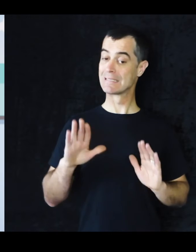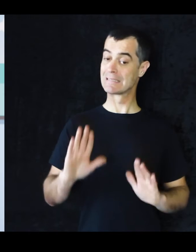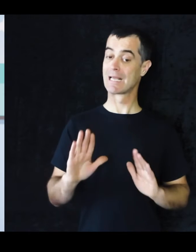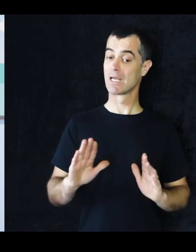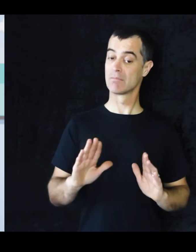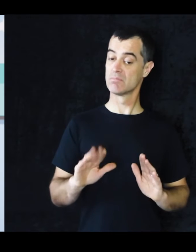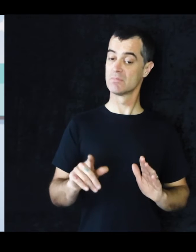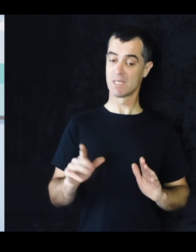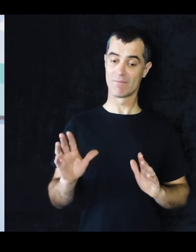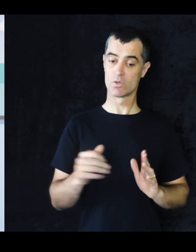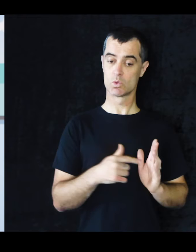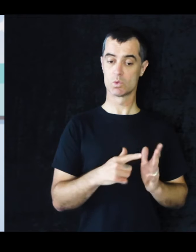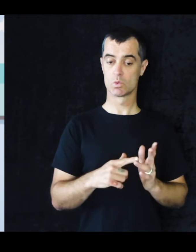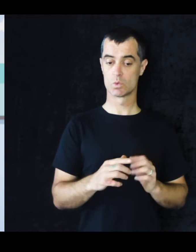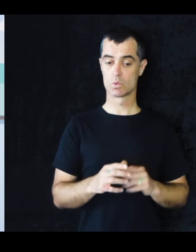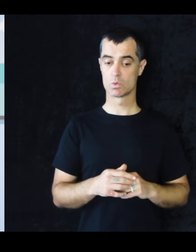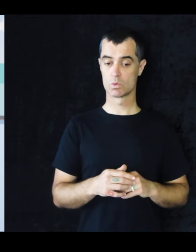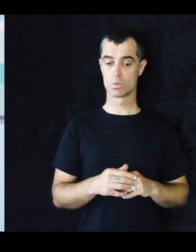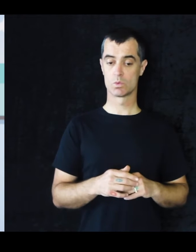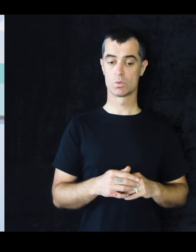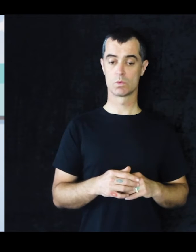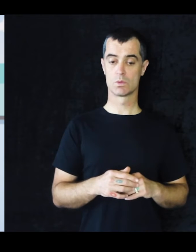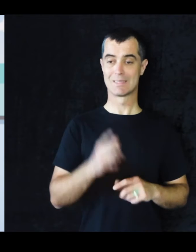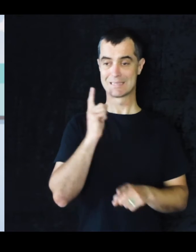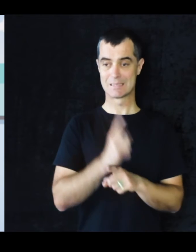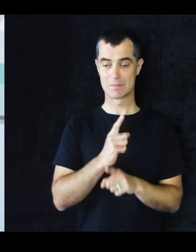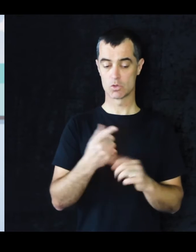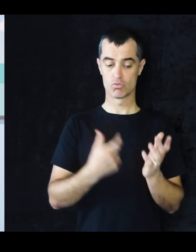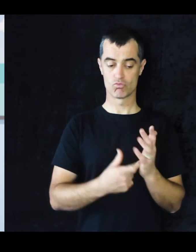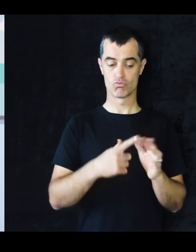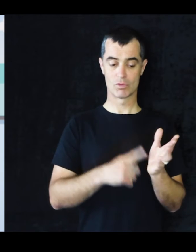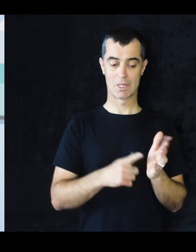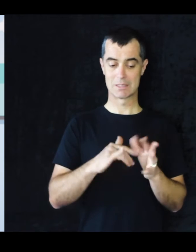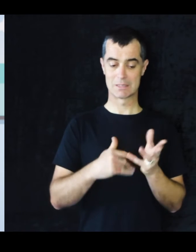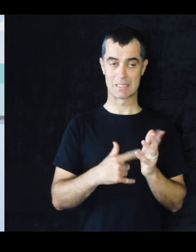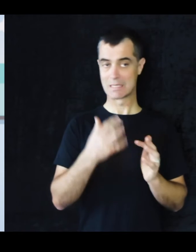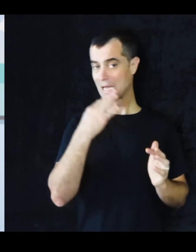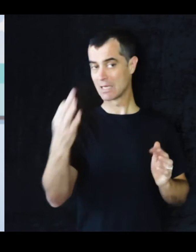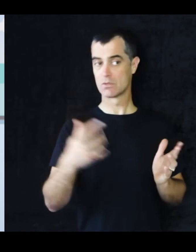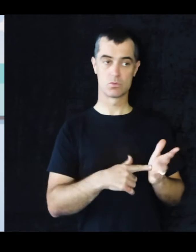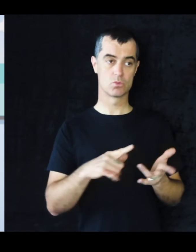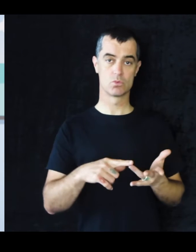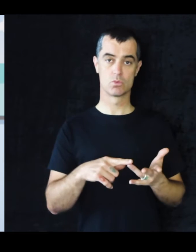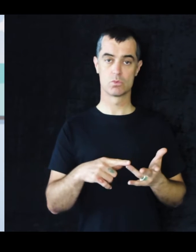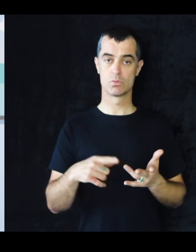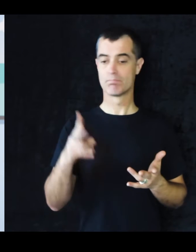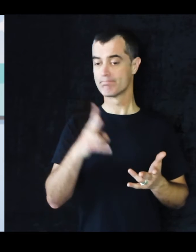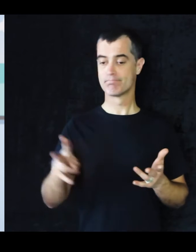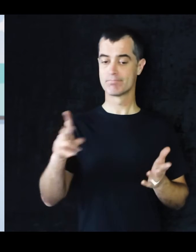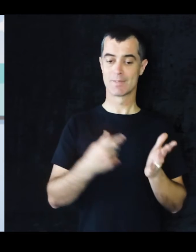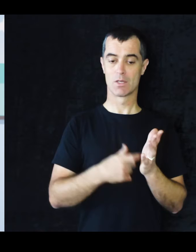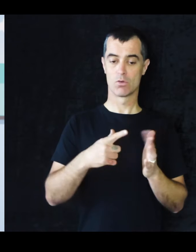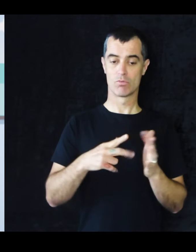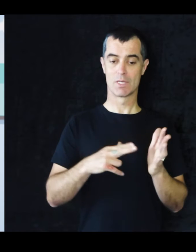Well, if you want to stay on, you've got to speak to the real estate agent and ask them to